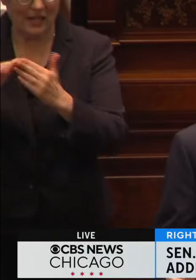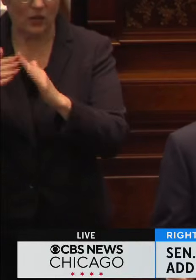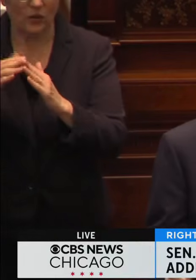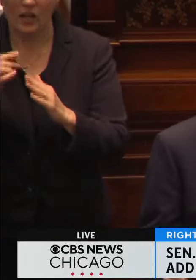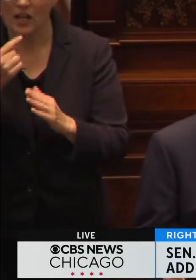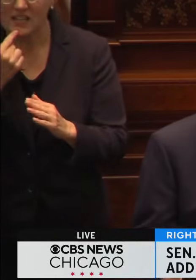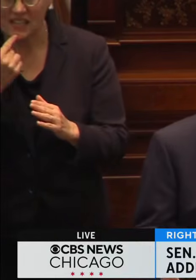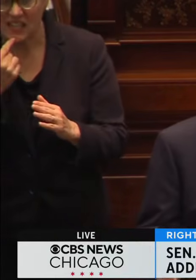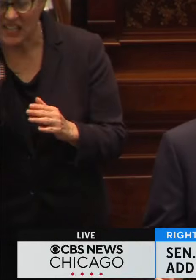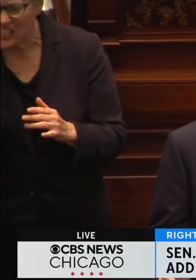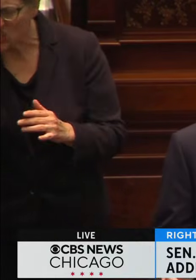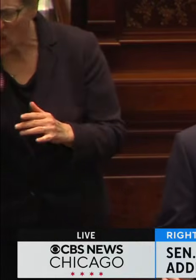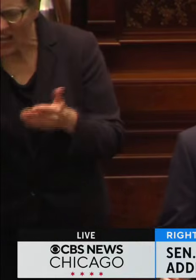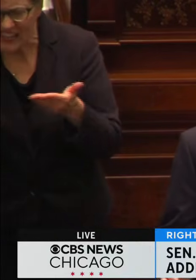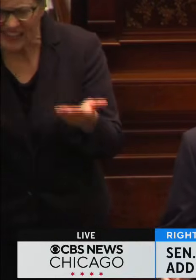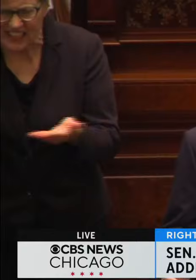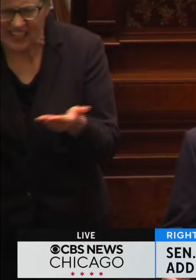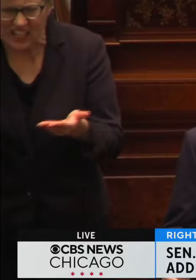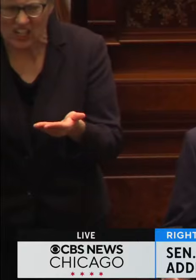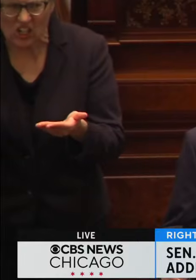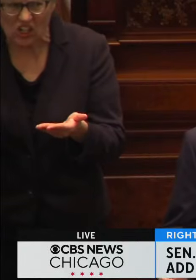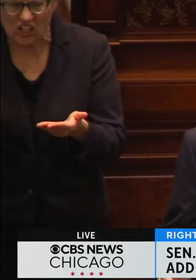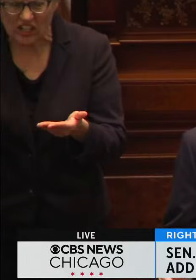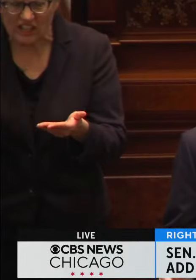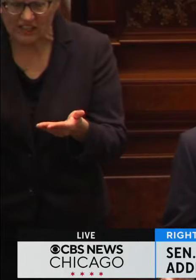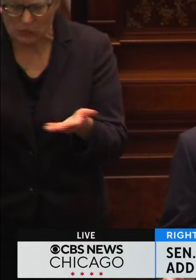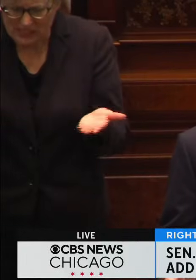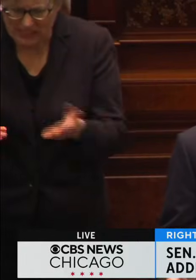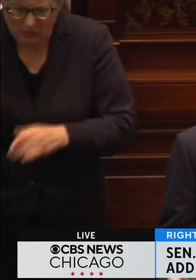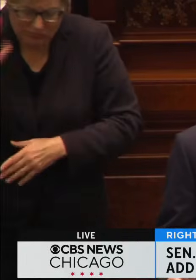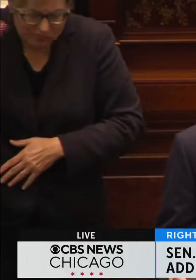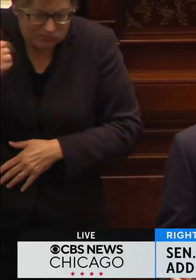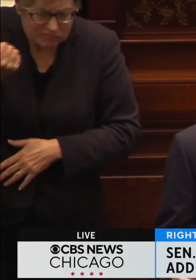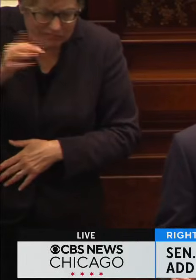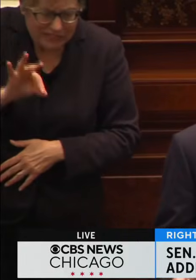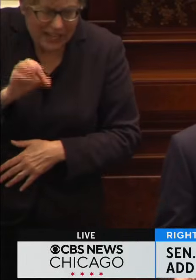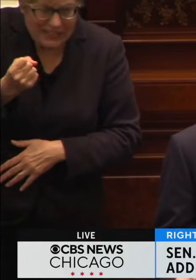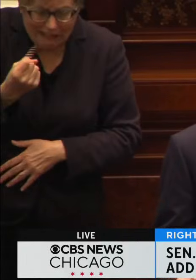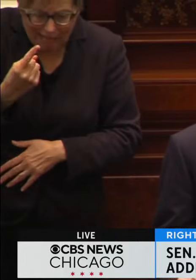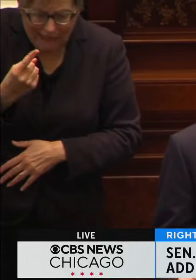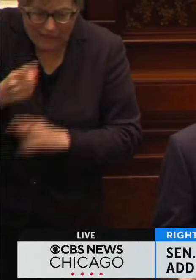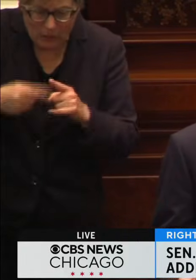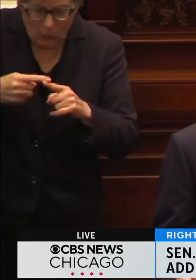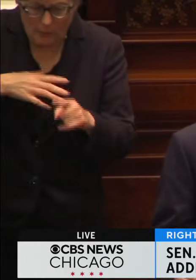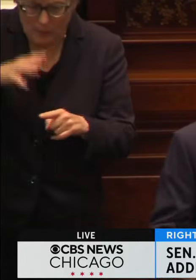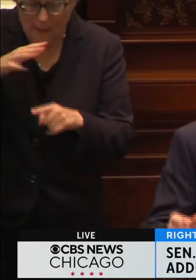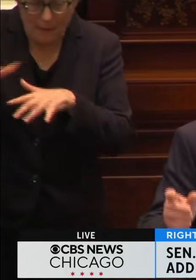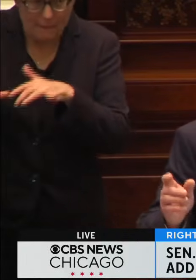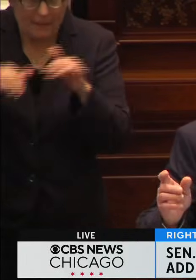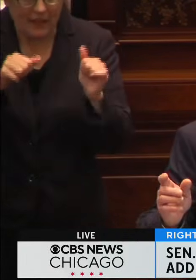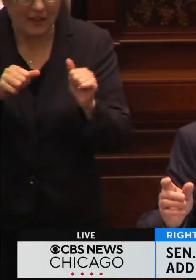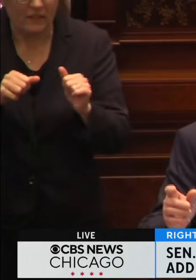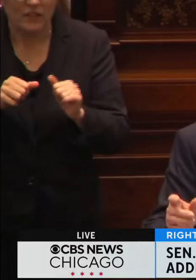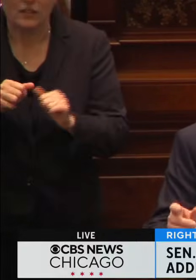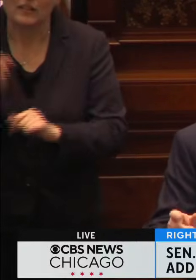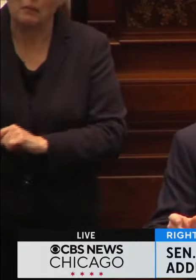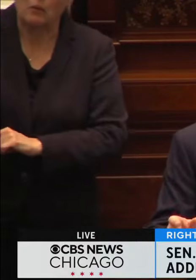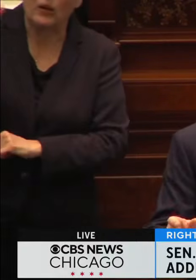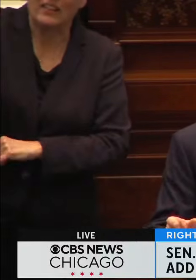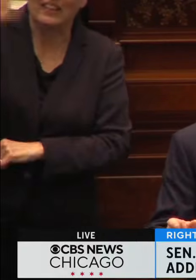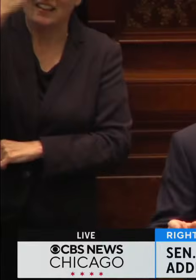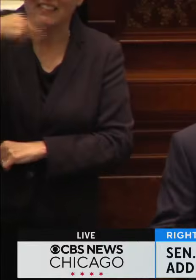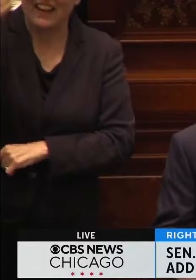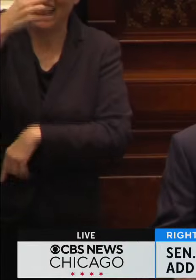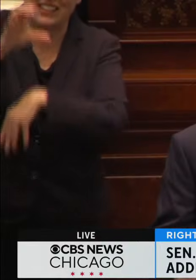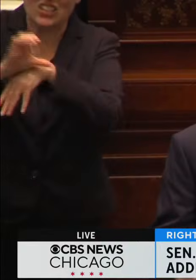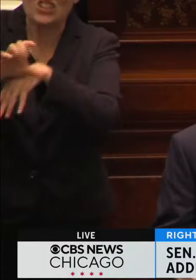there anything here today that was here in 1911 when my mother left? They pointed to the Catholic Church and said that's